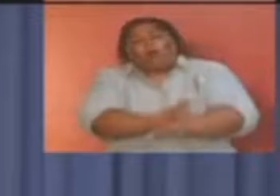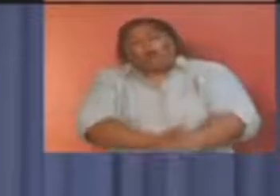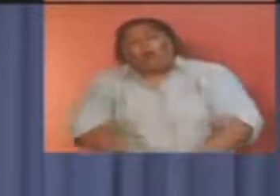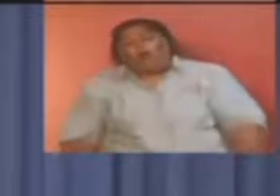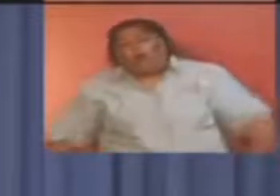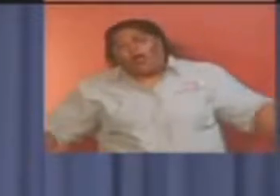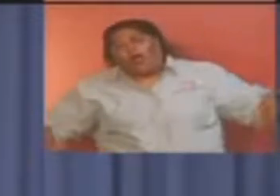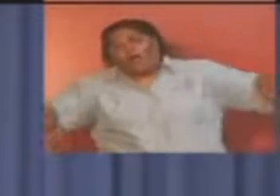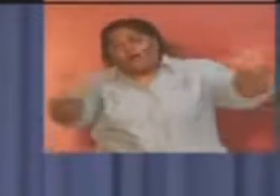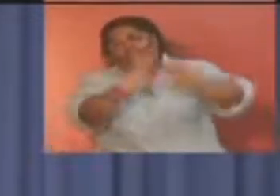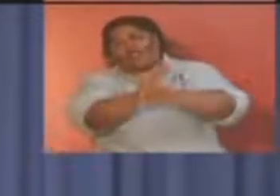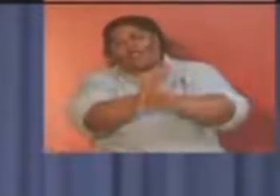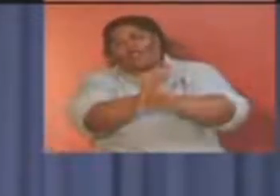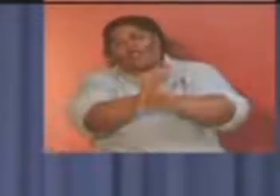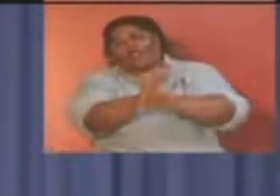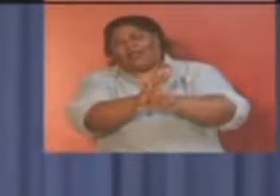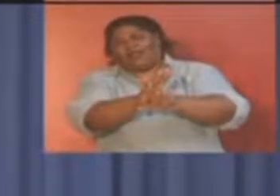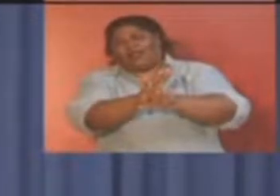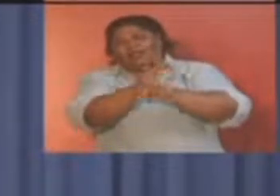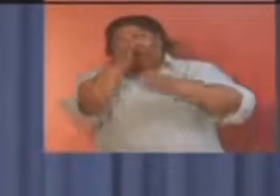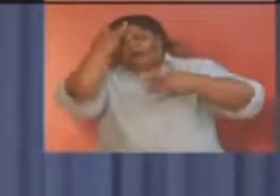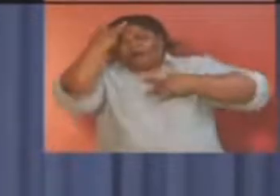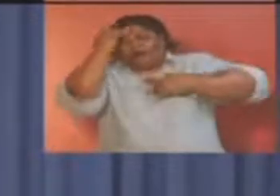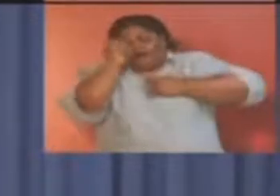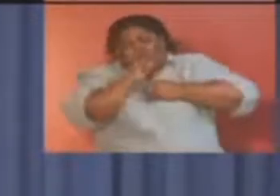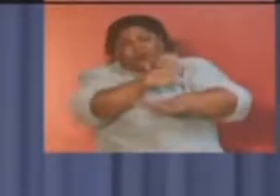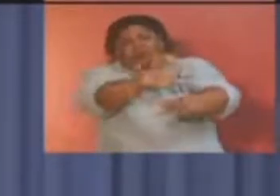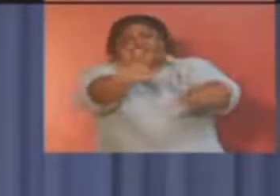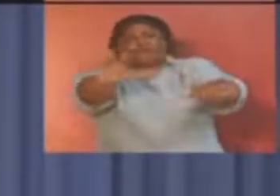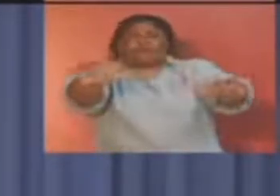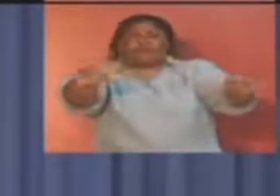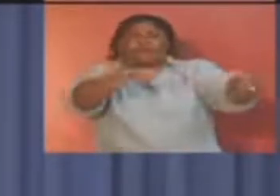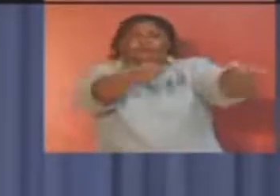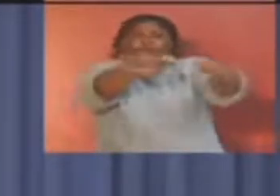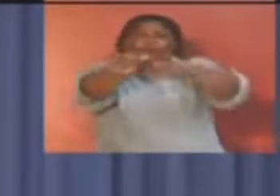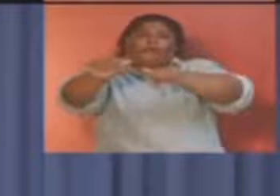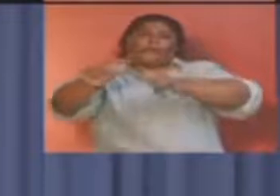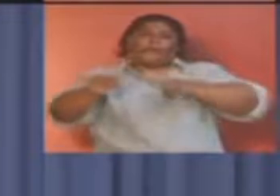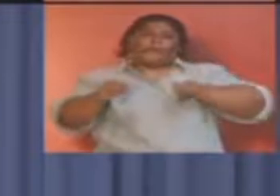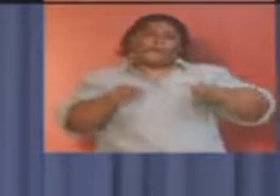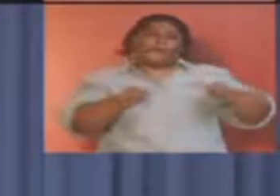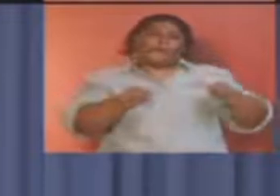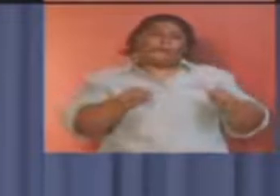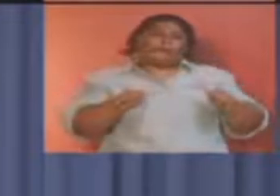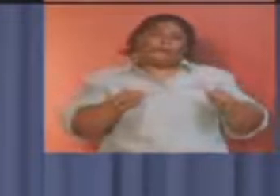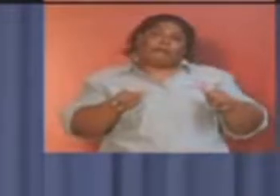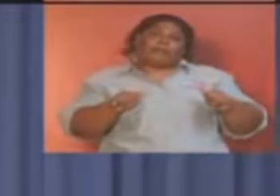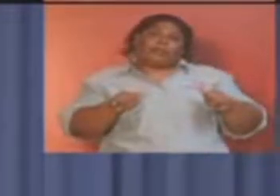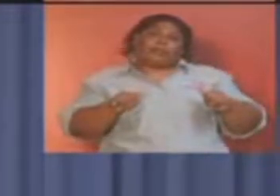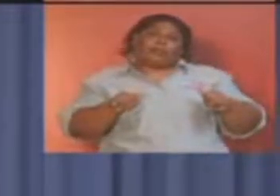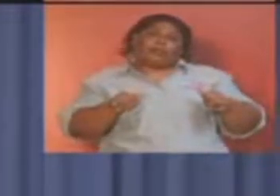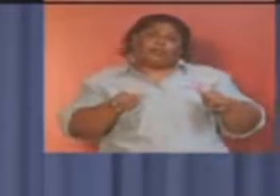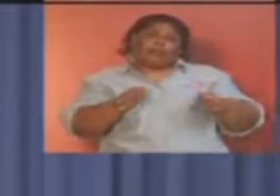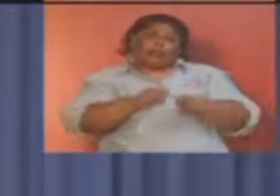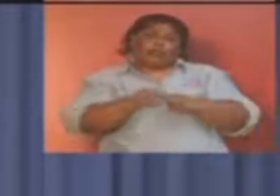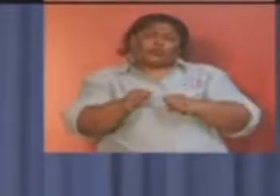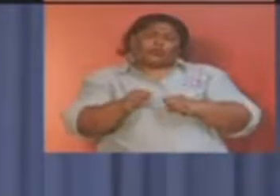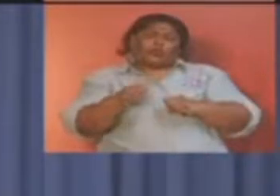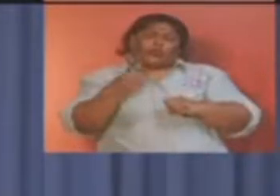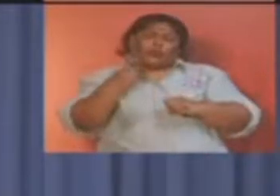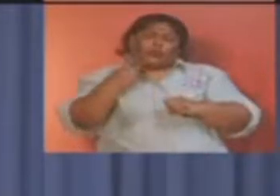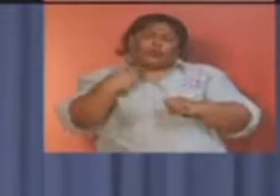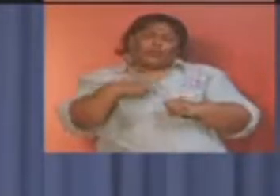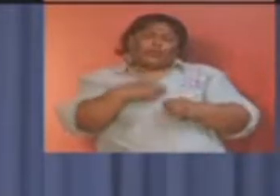before. We have a significant body of people in this country in the health sector, And all we have to do is to make full use of it. And